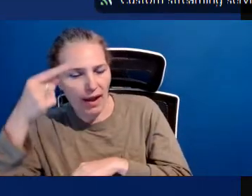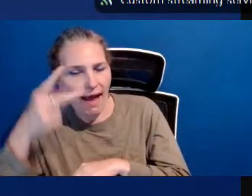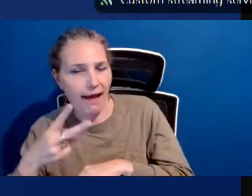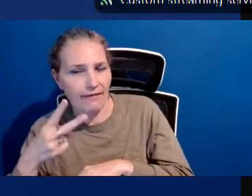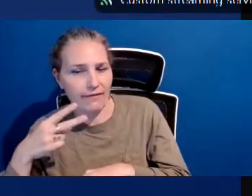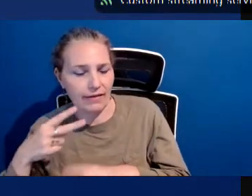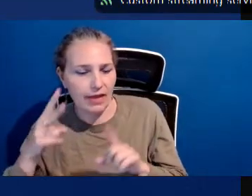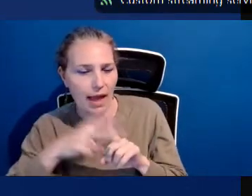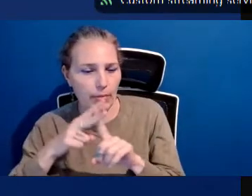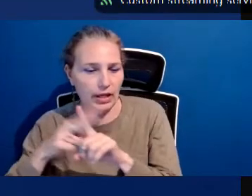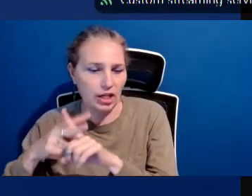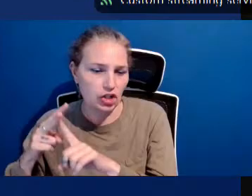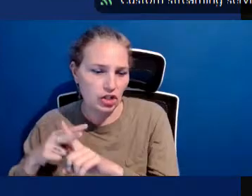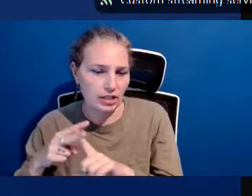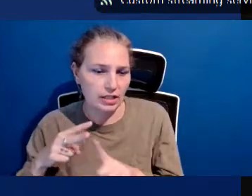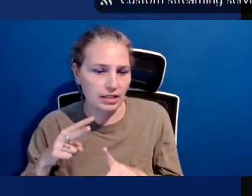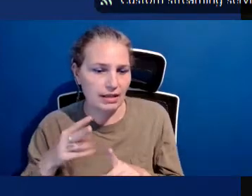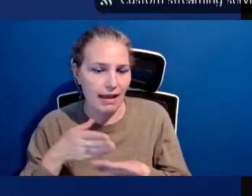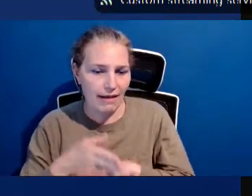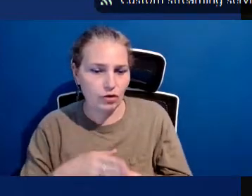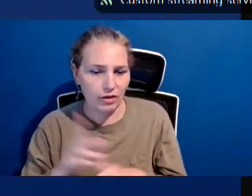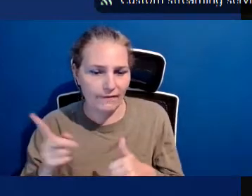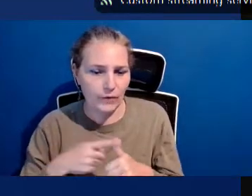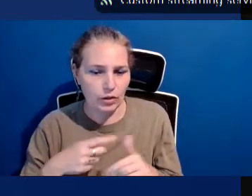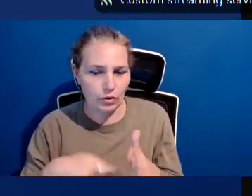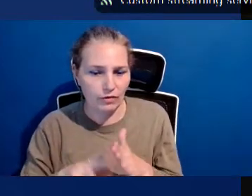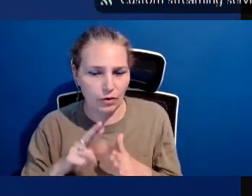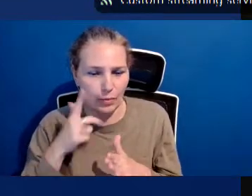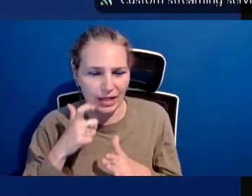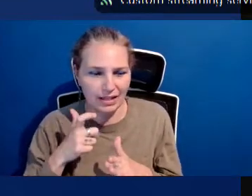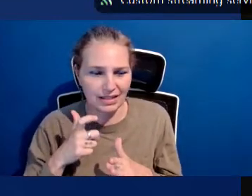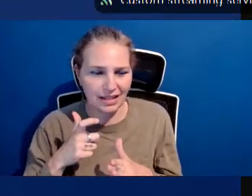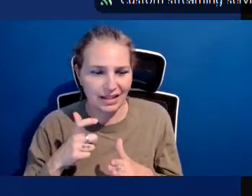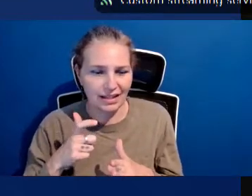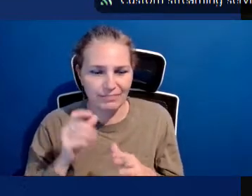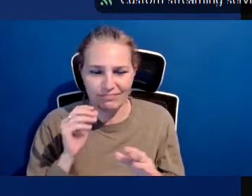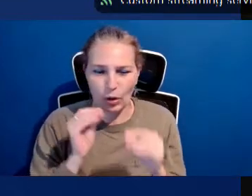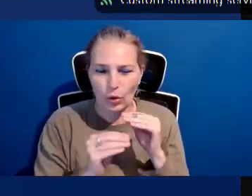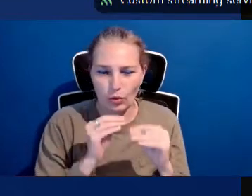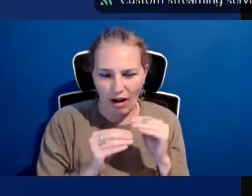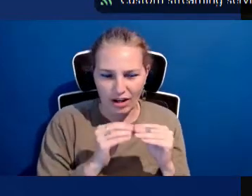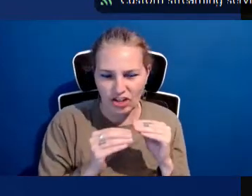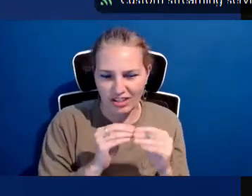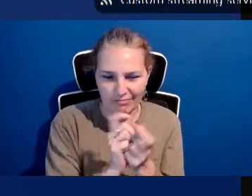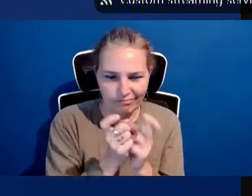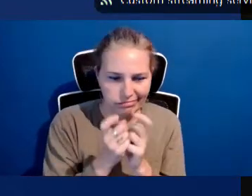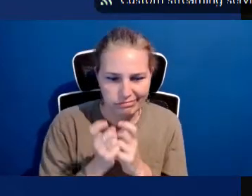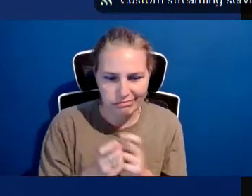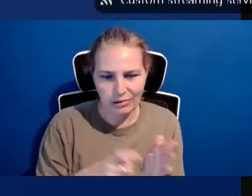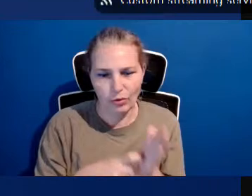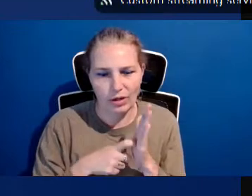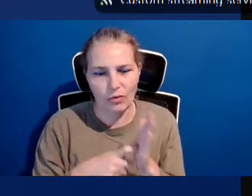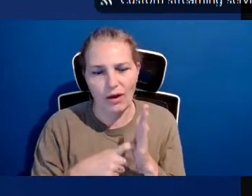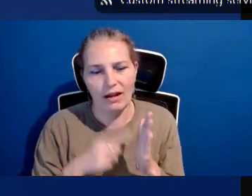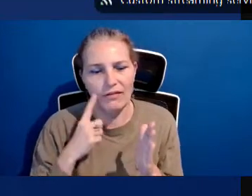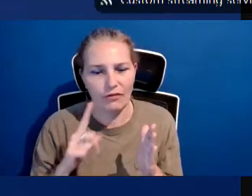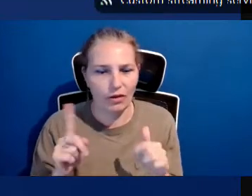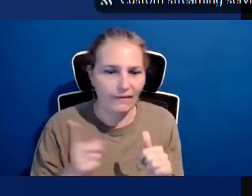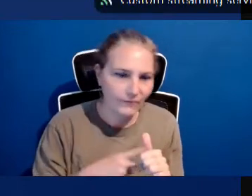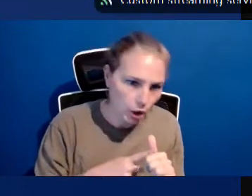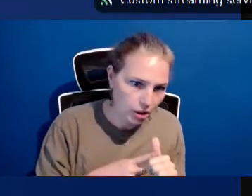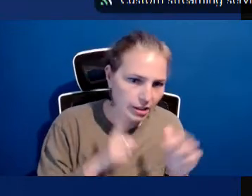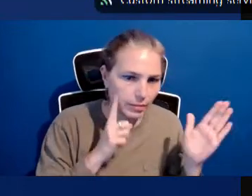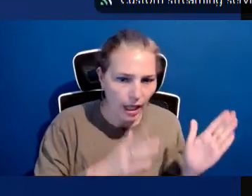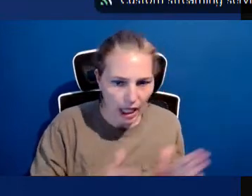there needs to be some corrections to the plans to comply with the zoning rules, or we need more